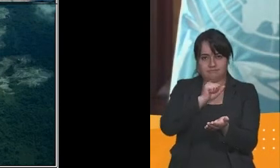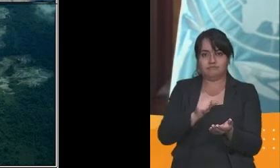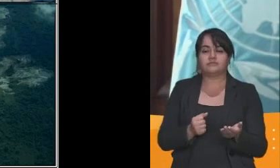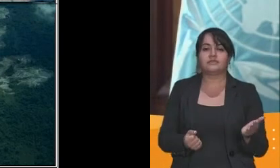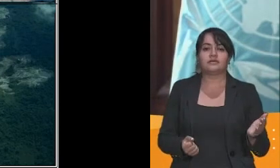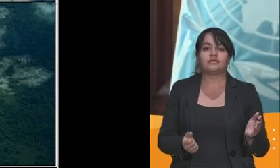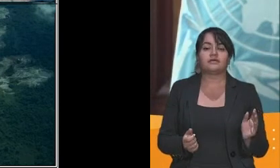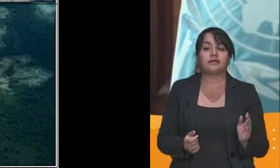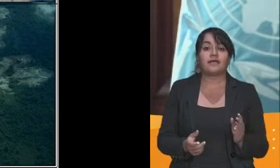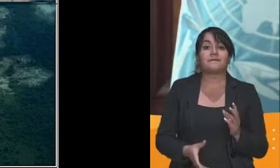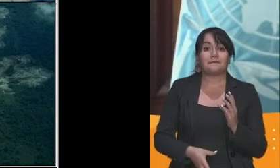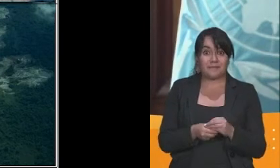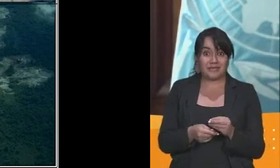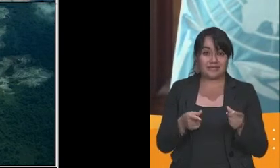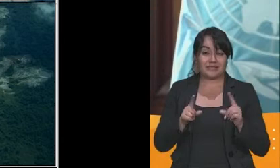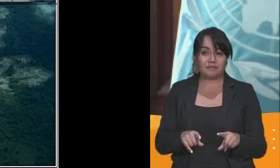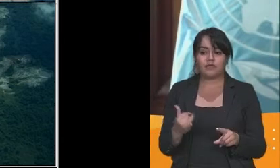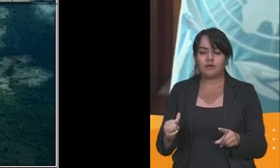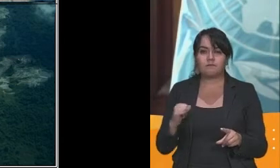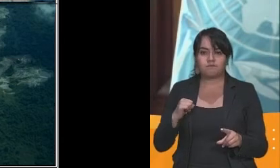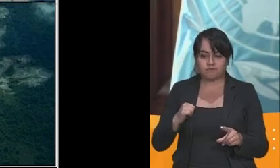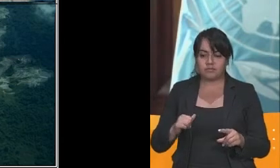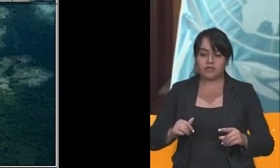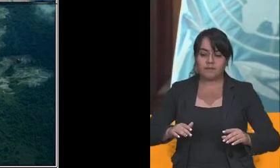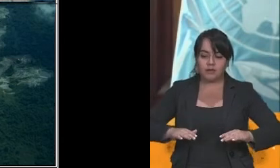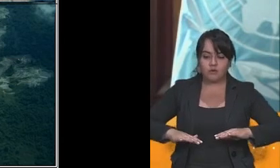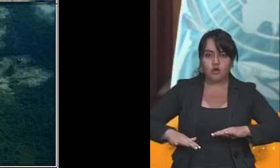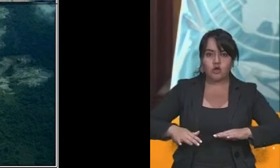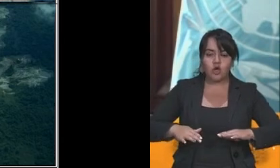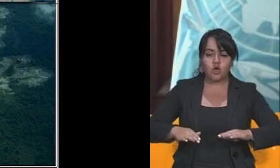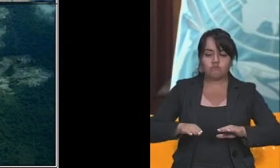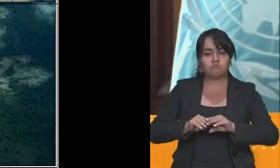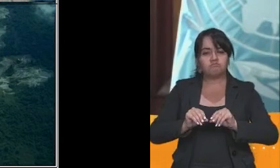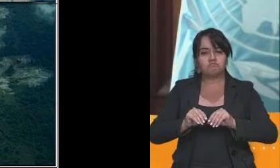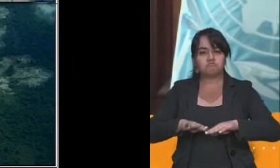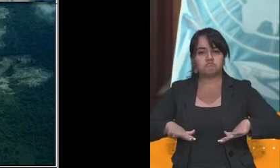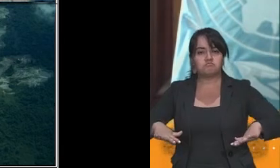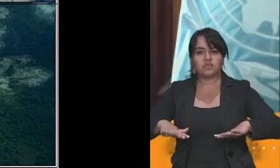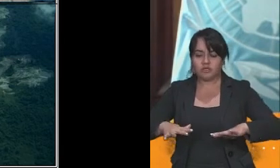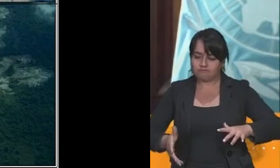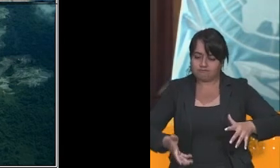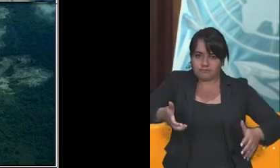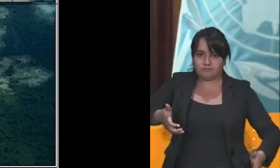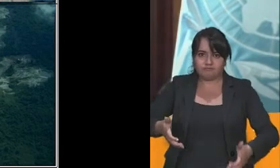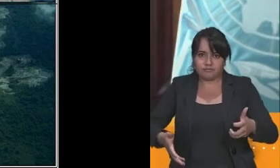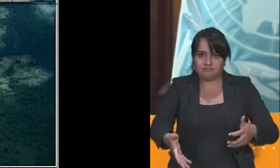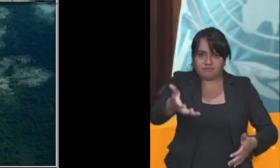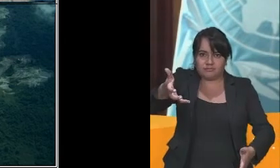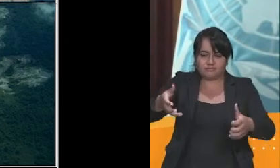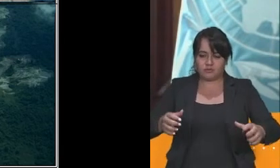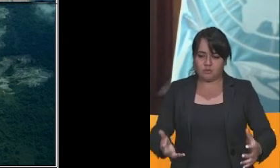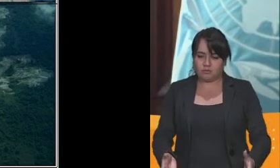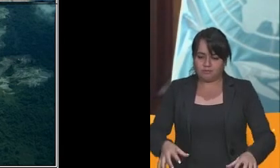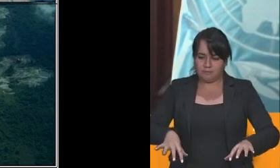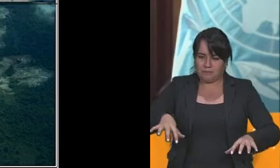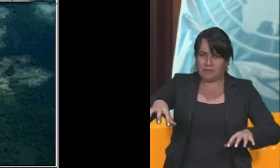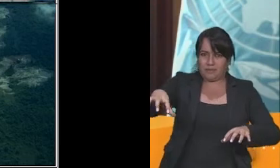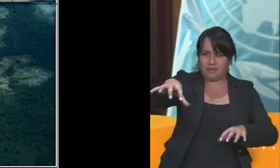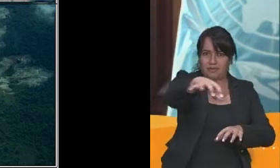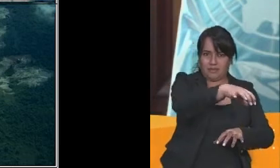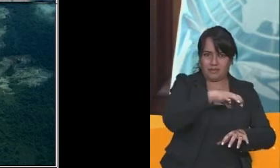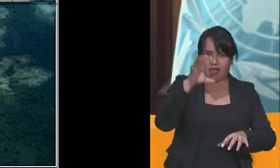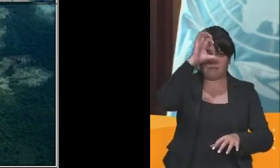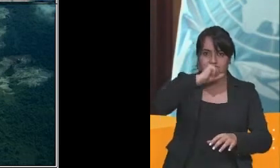have deforestation of loss of coverage, but we also have the removation of the flora. We have some blossoming. We have